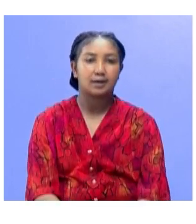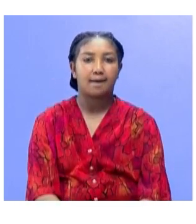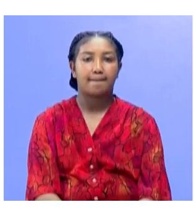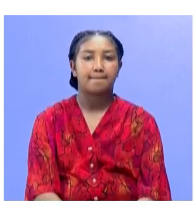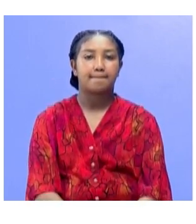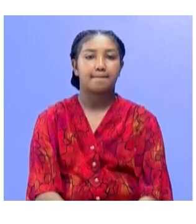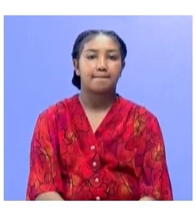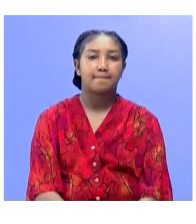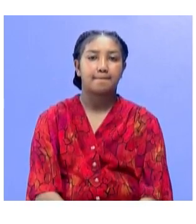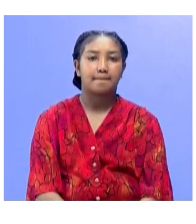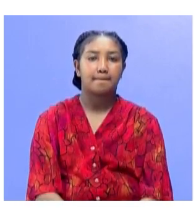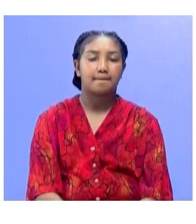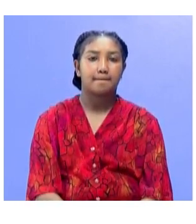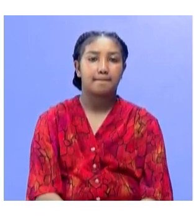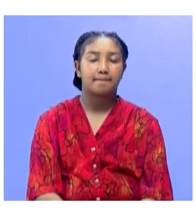present.